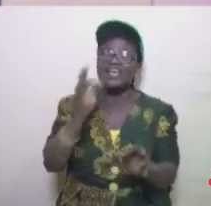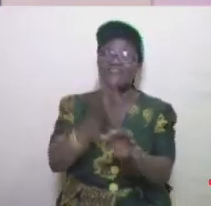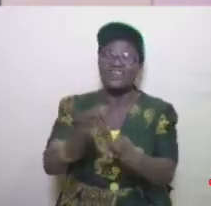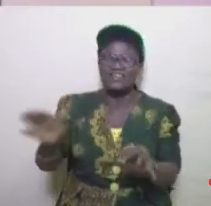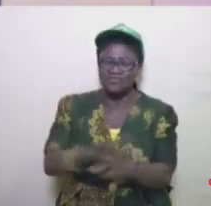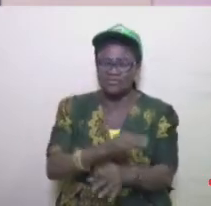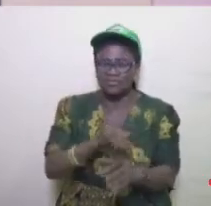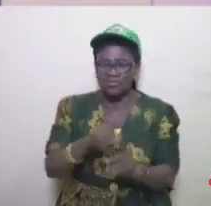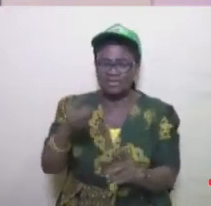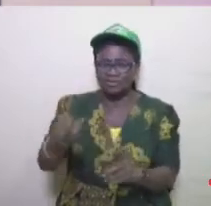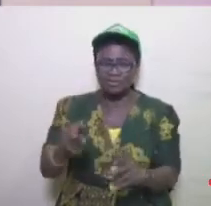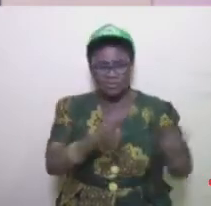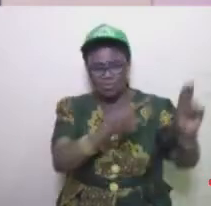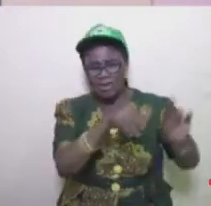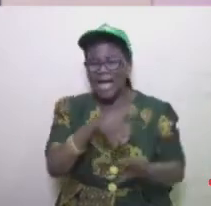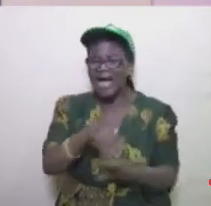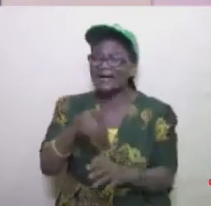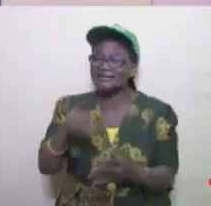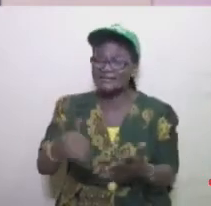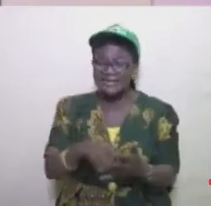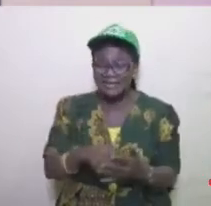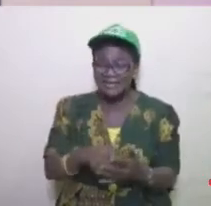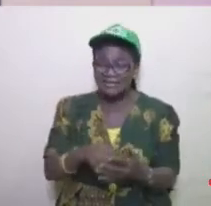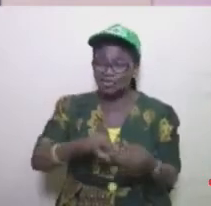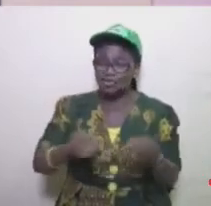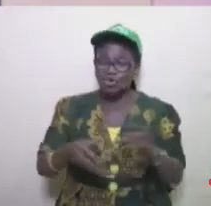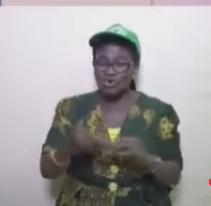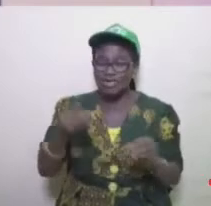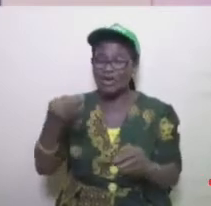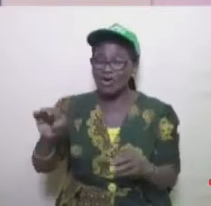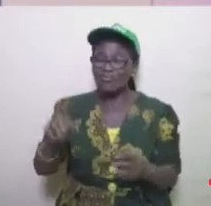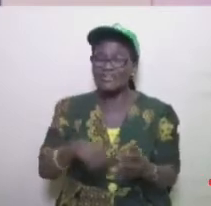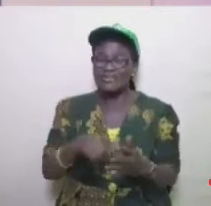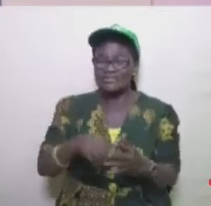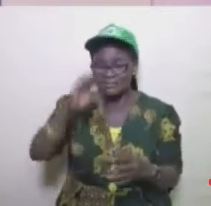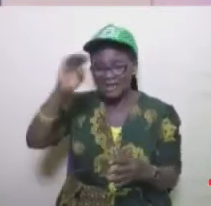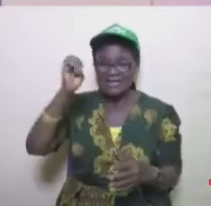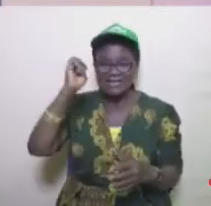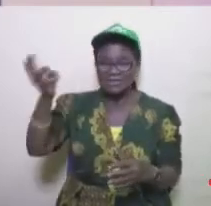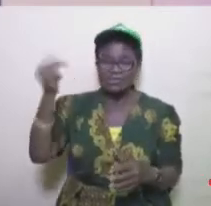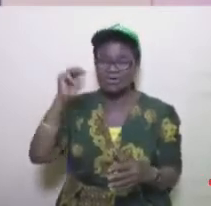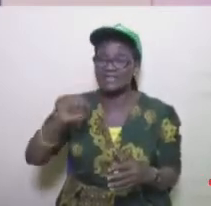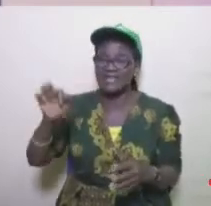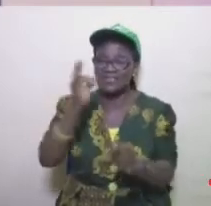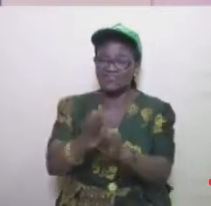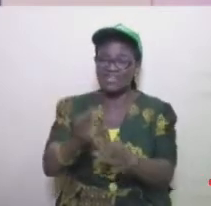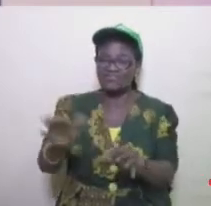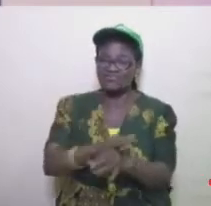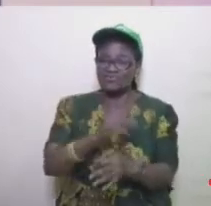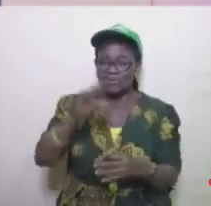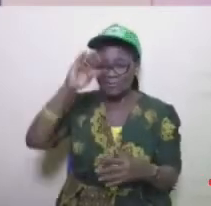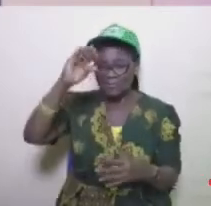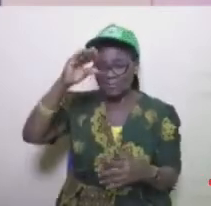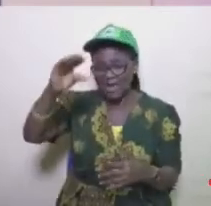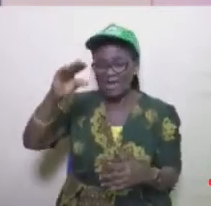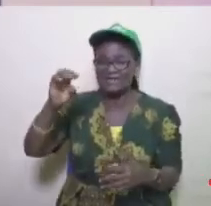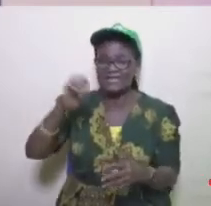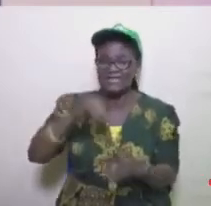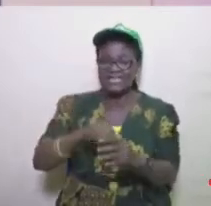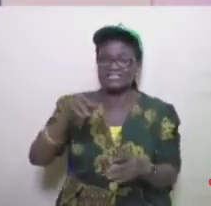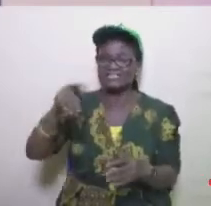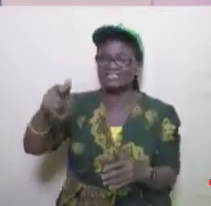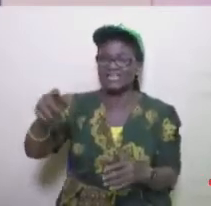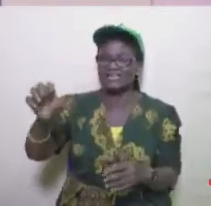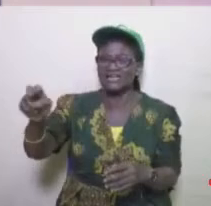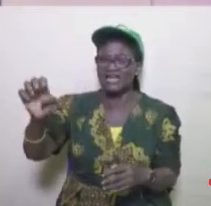particular Joseph of person, he was a faithful man. in Genesis chapter 39,